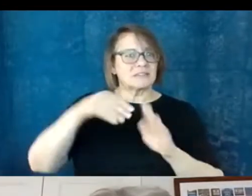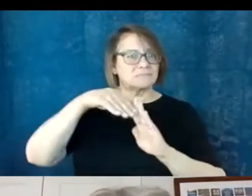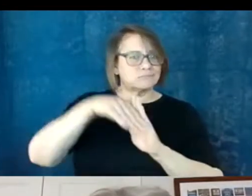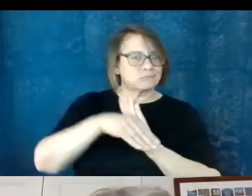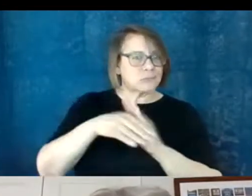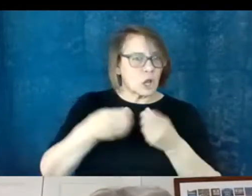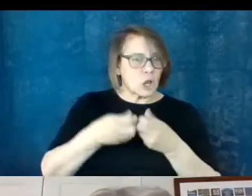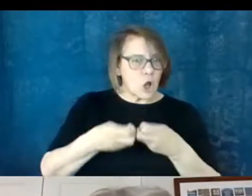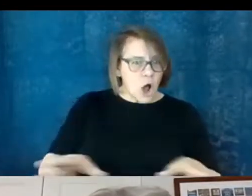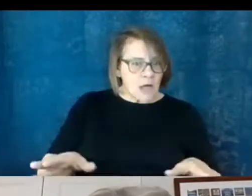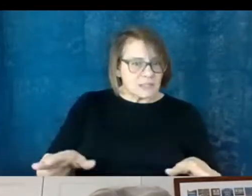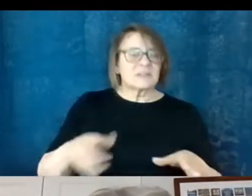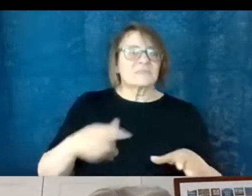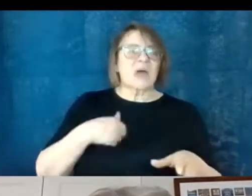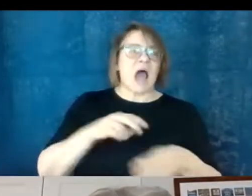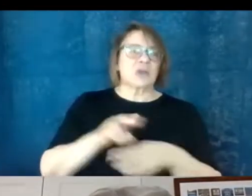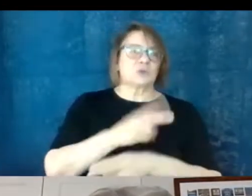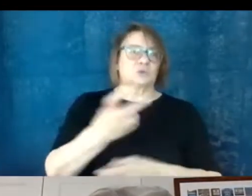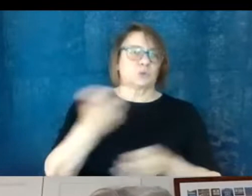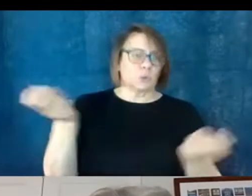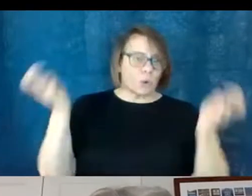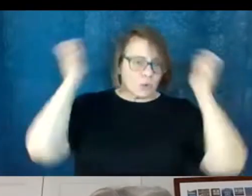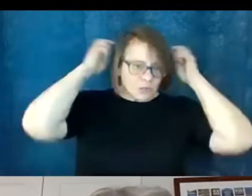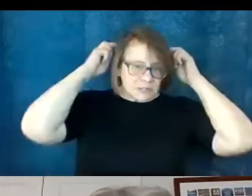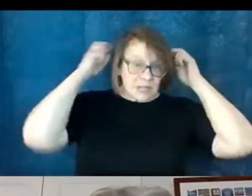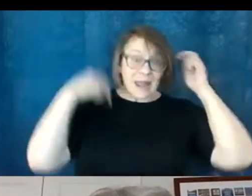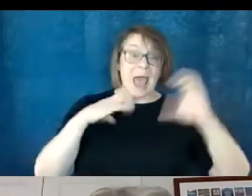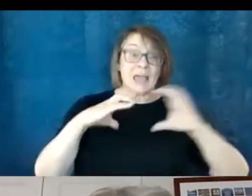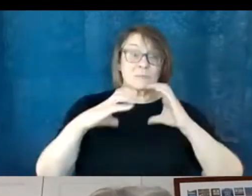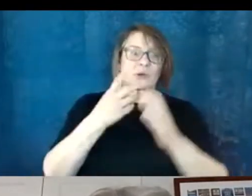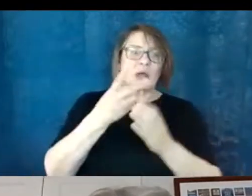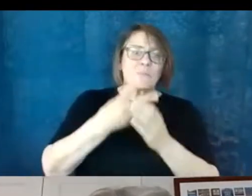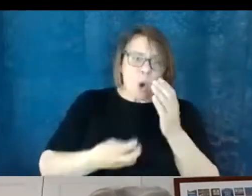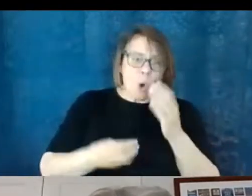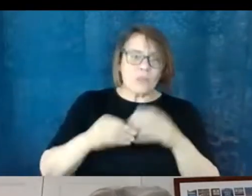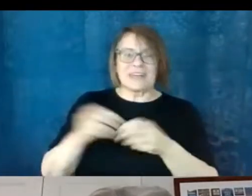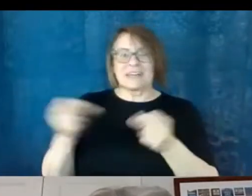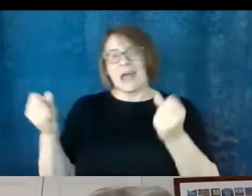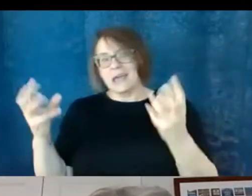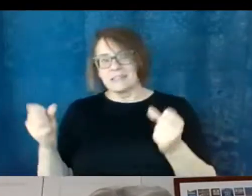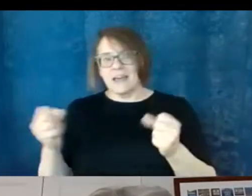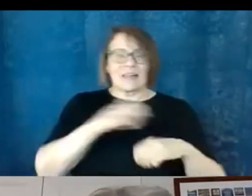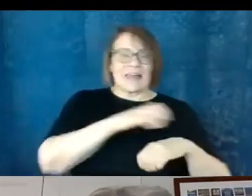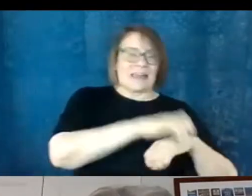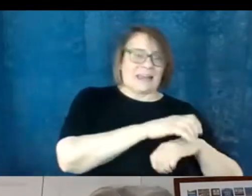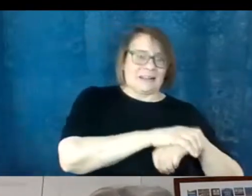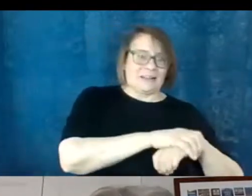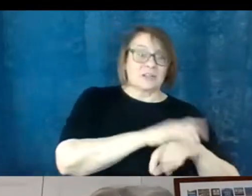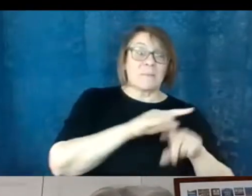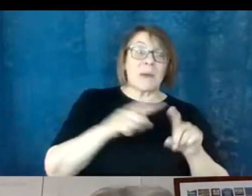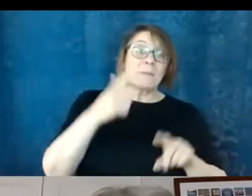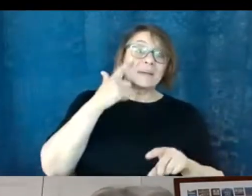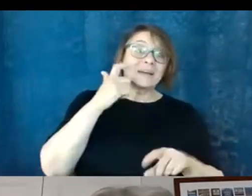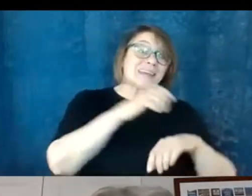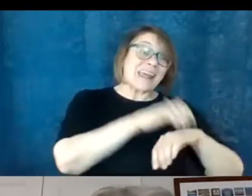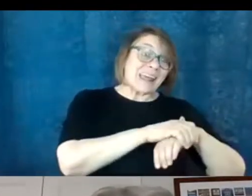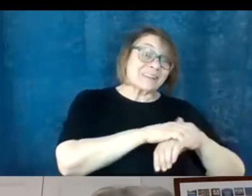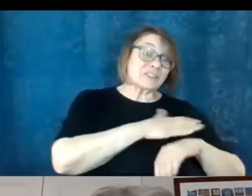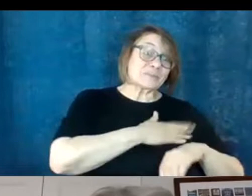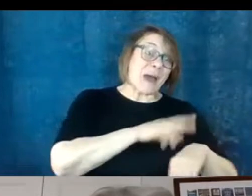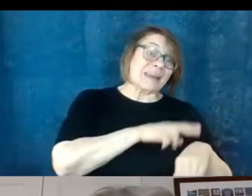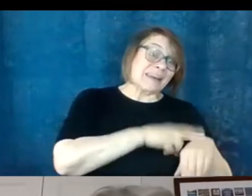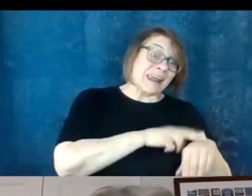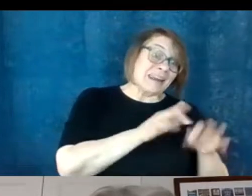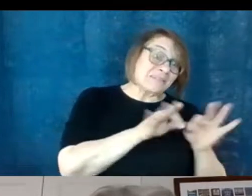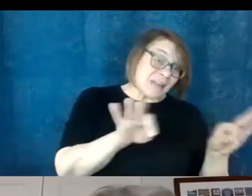cochlear implants, and I communicate daily in both English and American Sign Language. But because English is my native language,